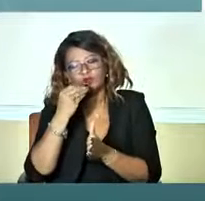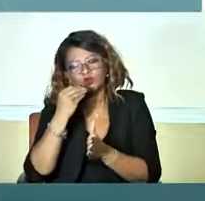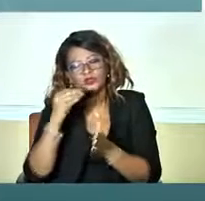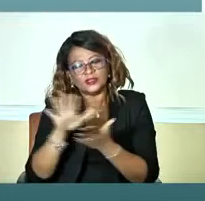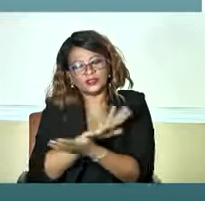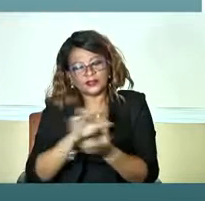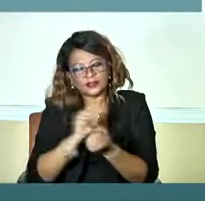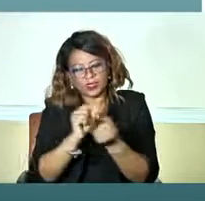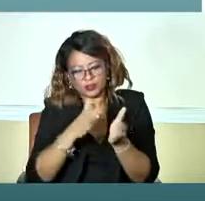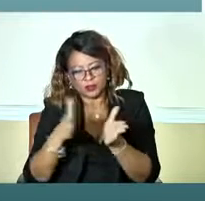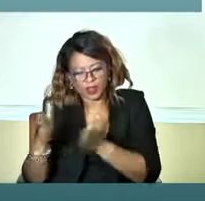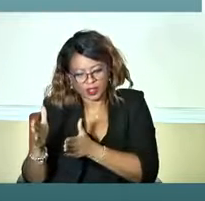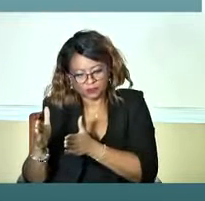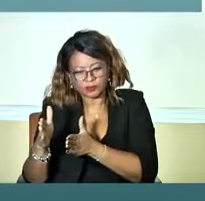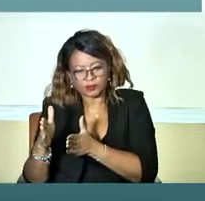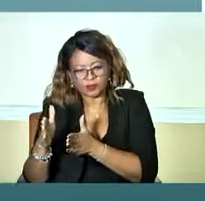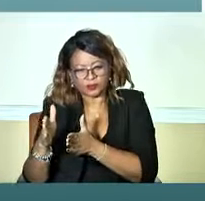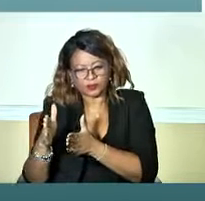Disaster Plan.